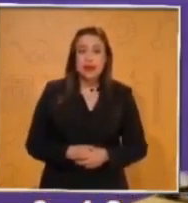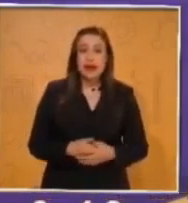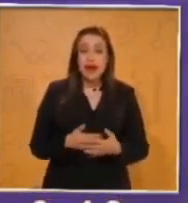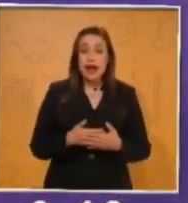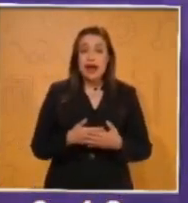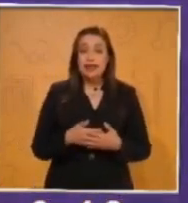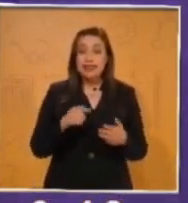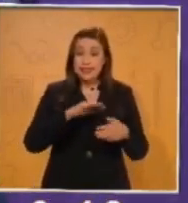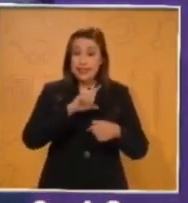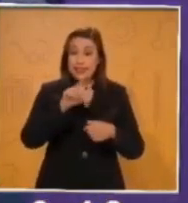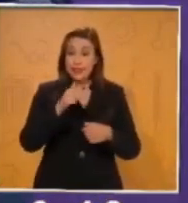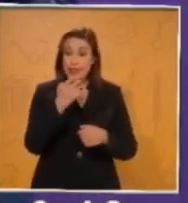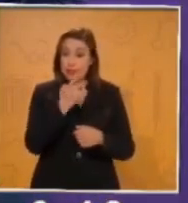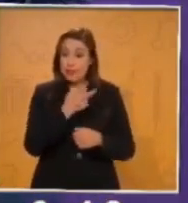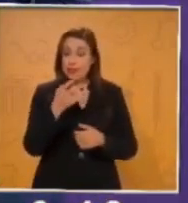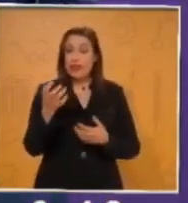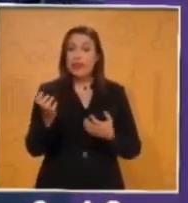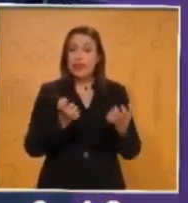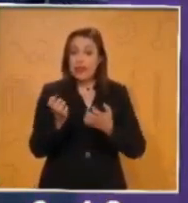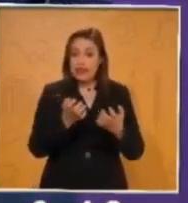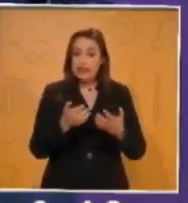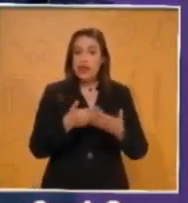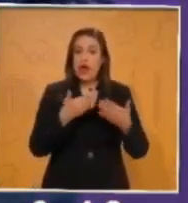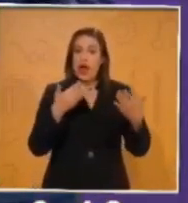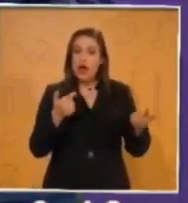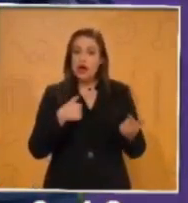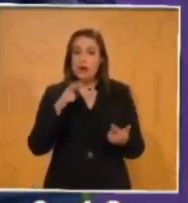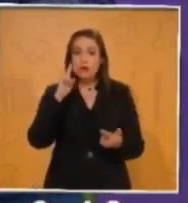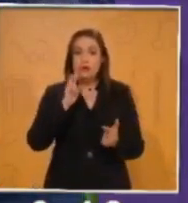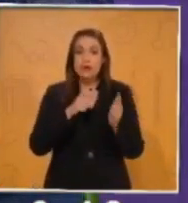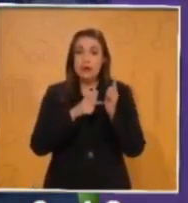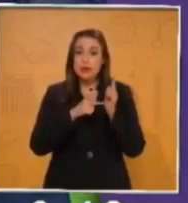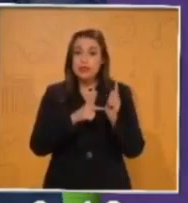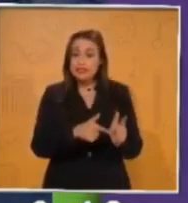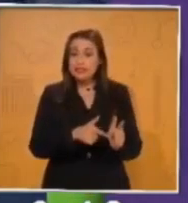active pause. We are going to continue